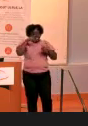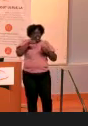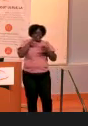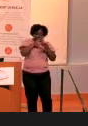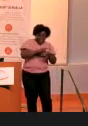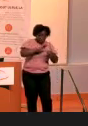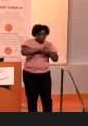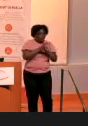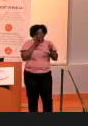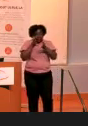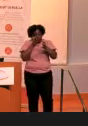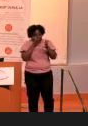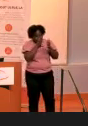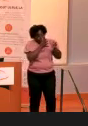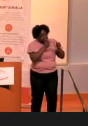times. Wow.